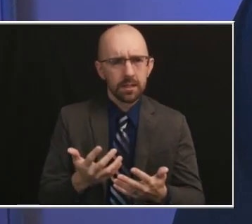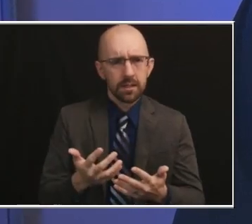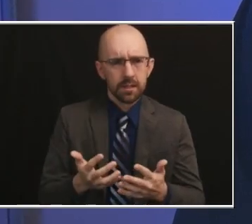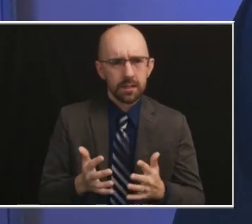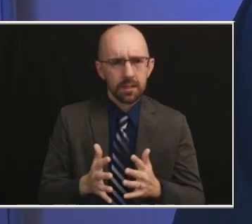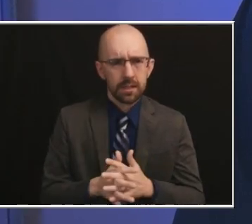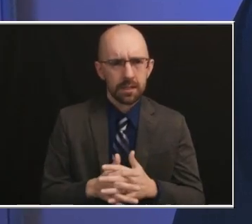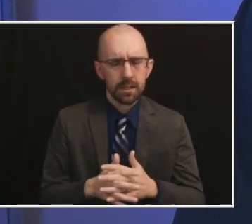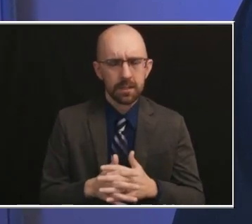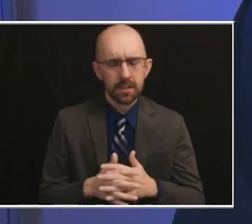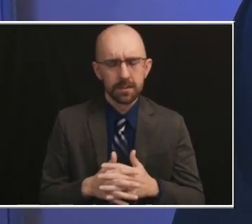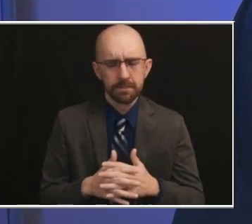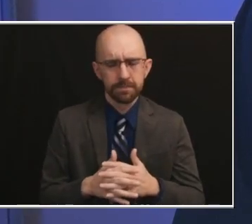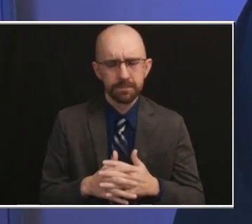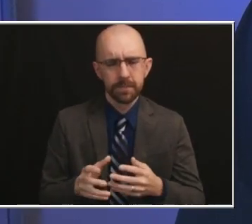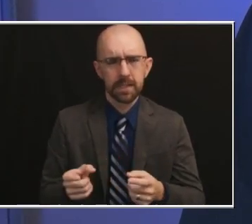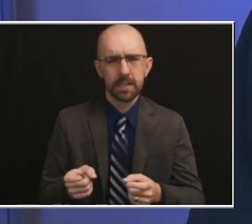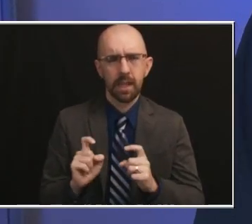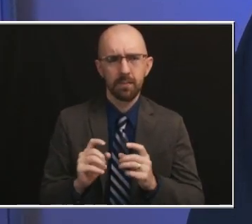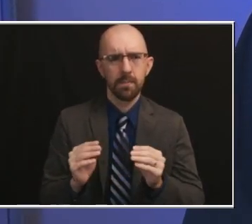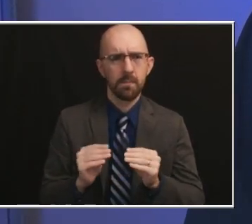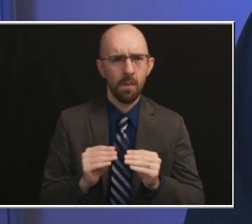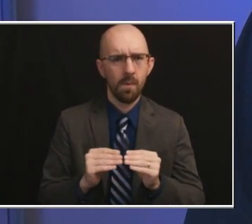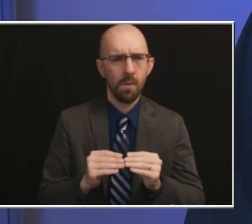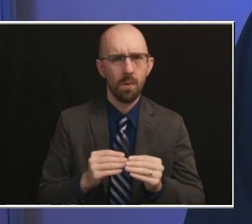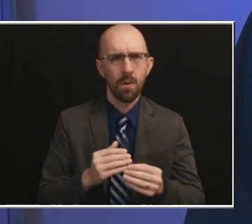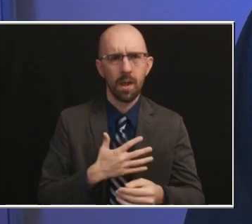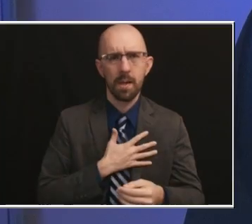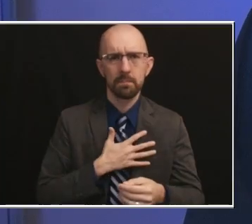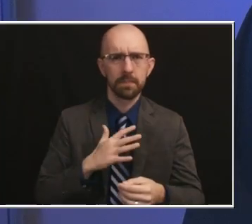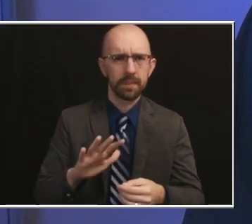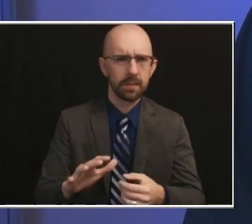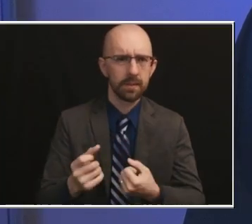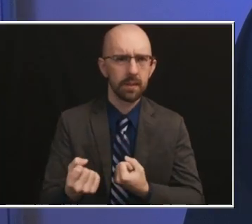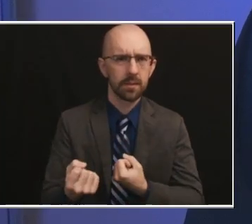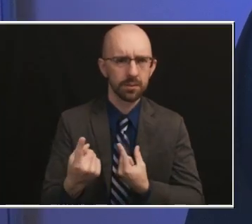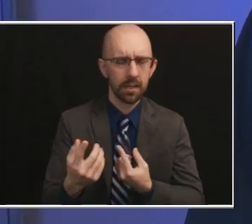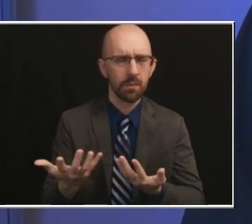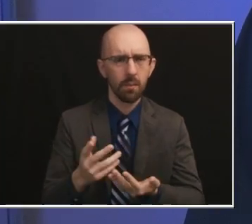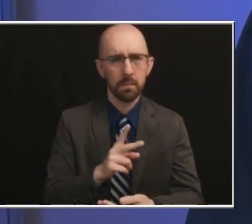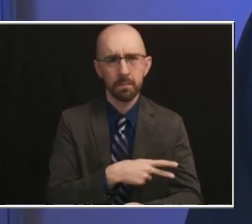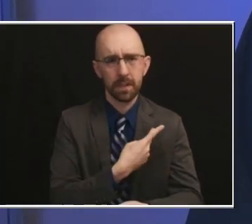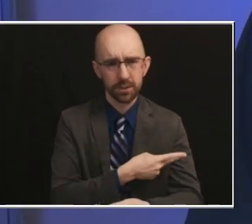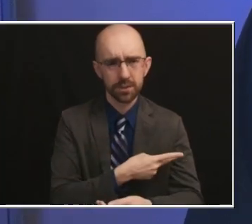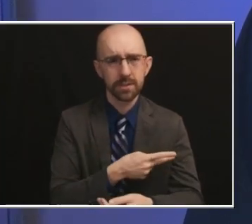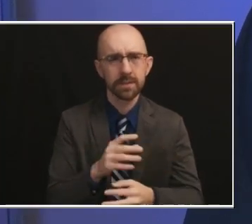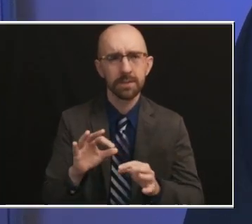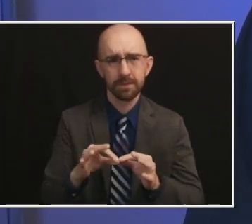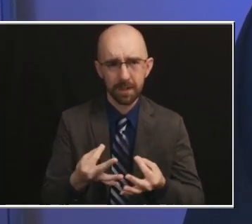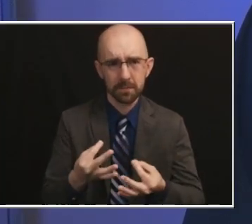it gave me more of an empathy of understanding of what patients and their families go through.